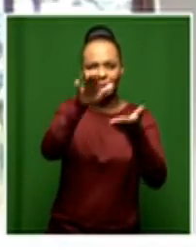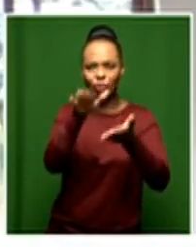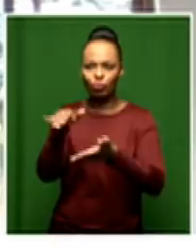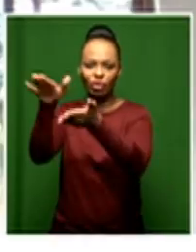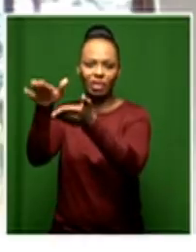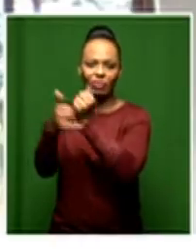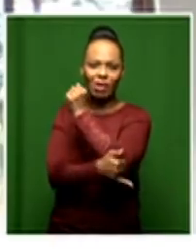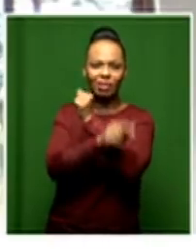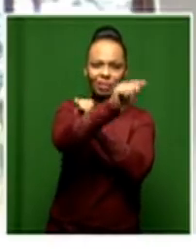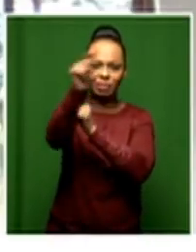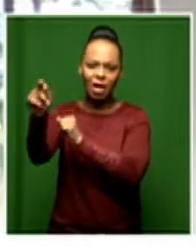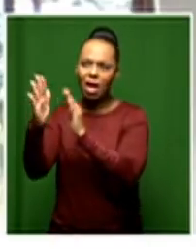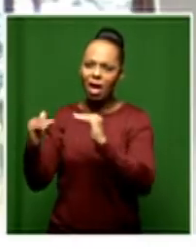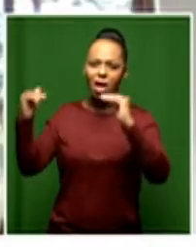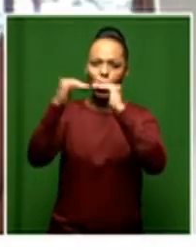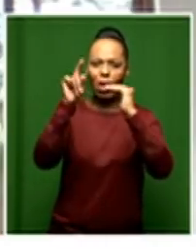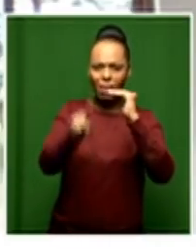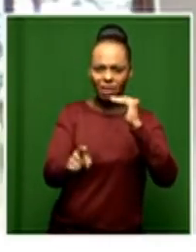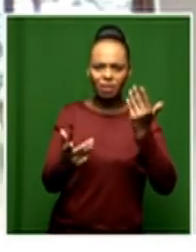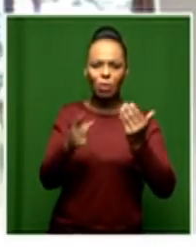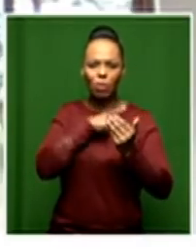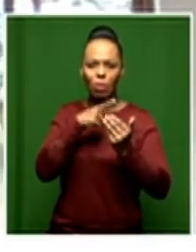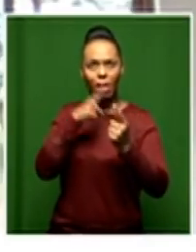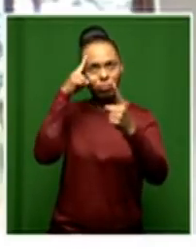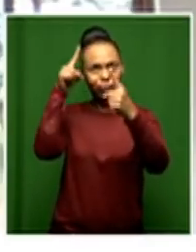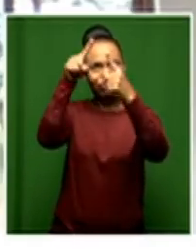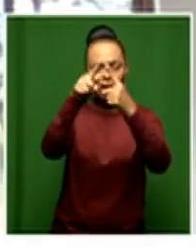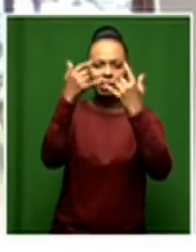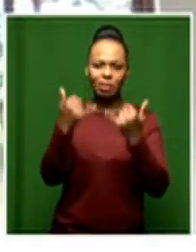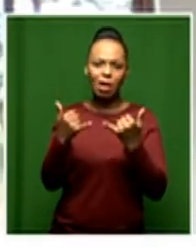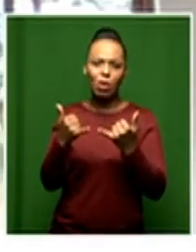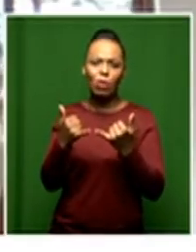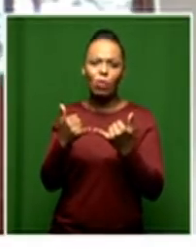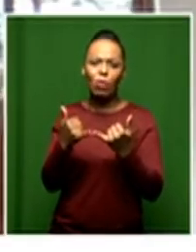vaccine in the world, because our main argument is that